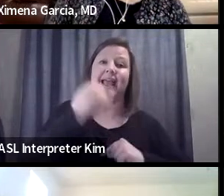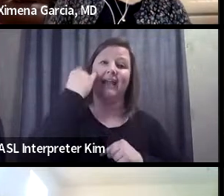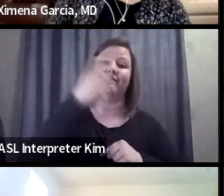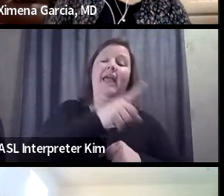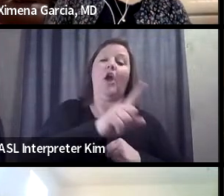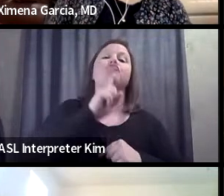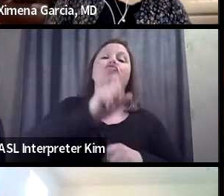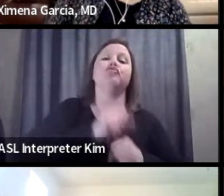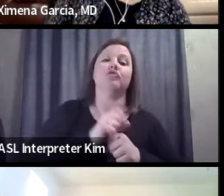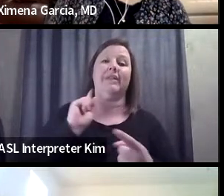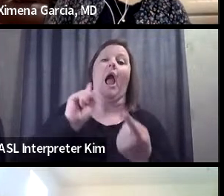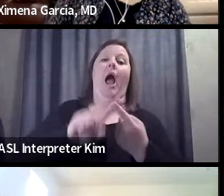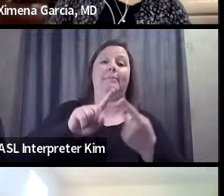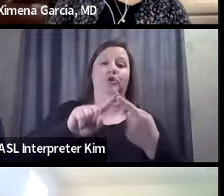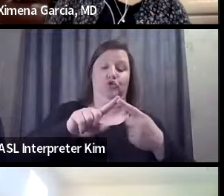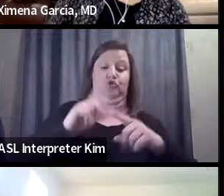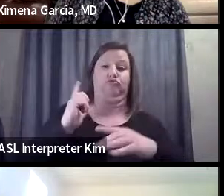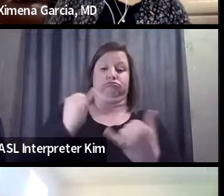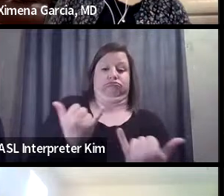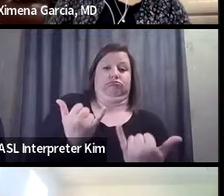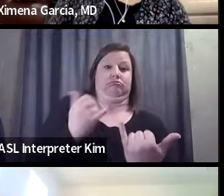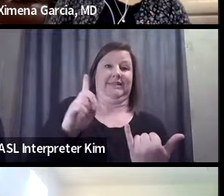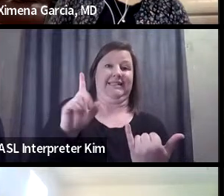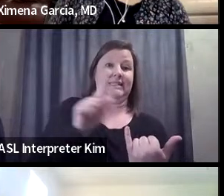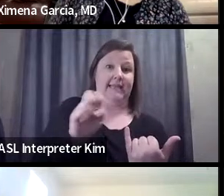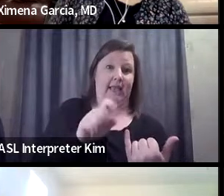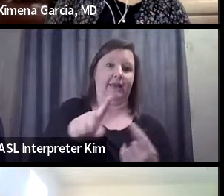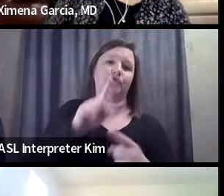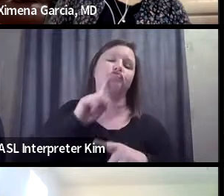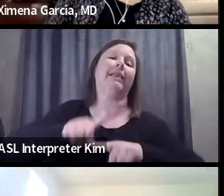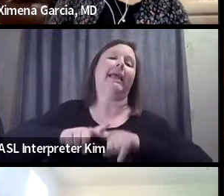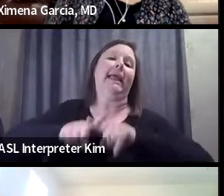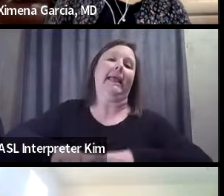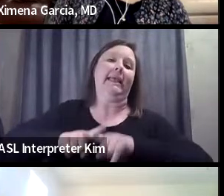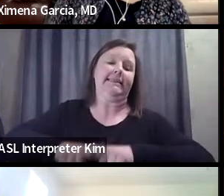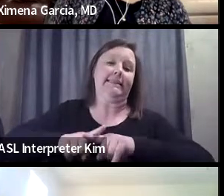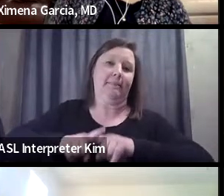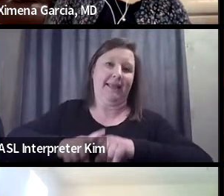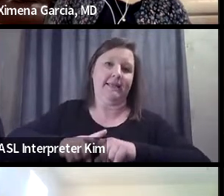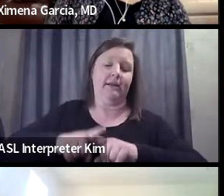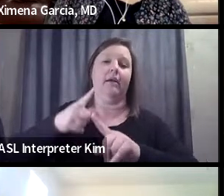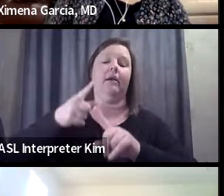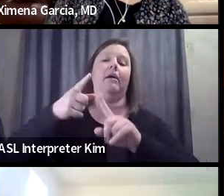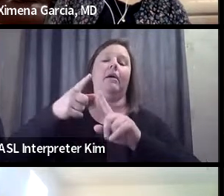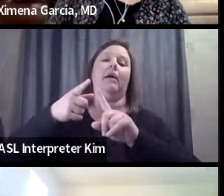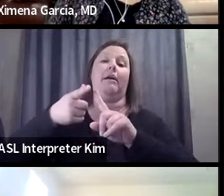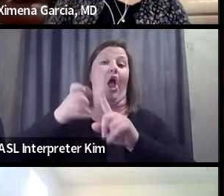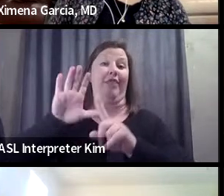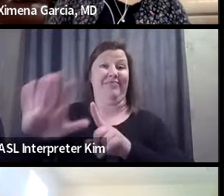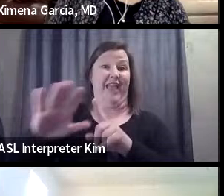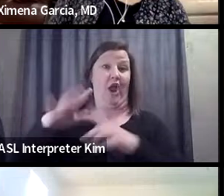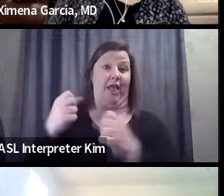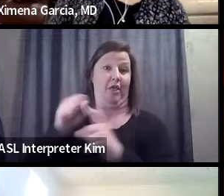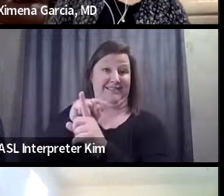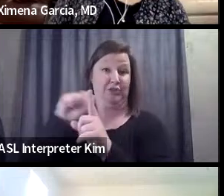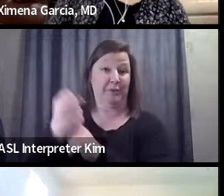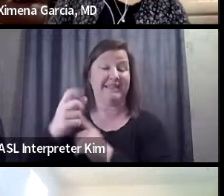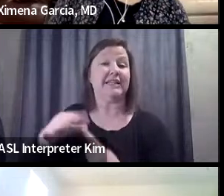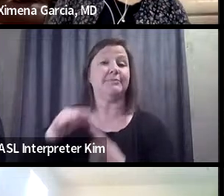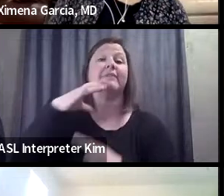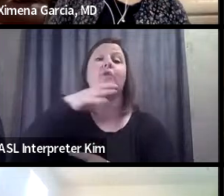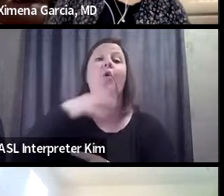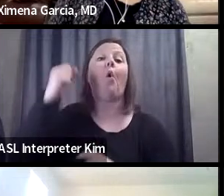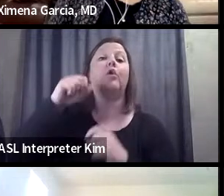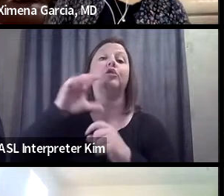is very much dependent upon health conditions, as you know, from immunocompromised and stuff, and particularly in older age groups.